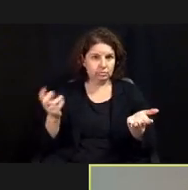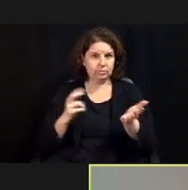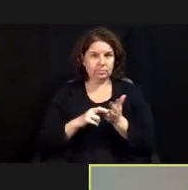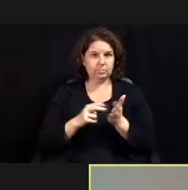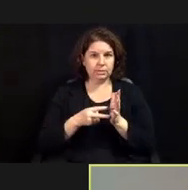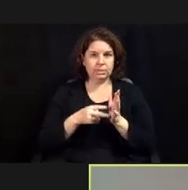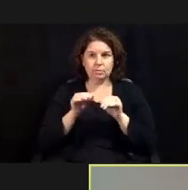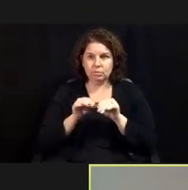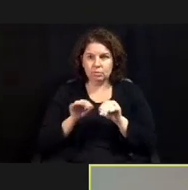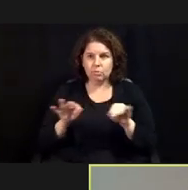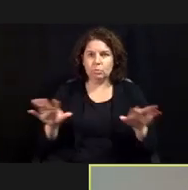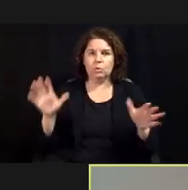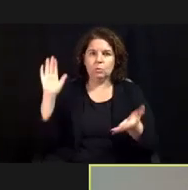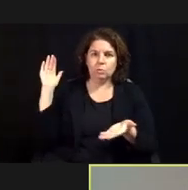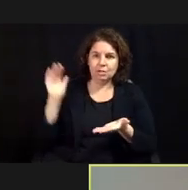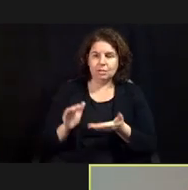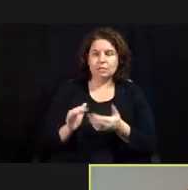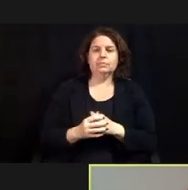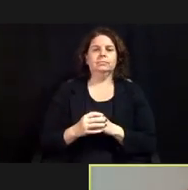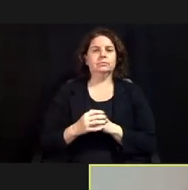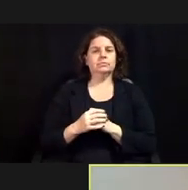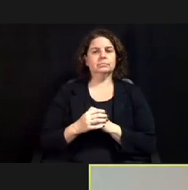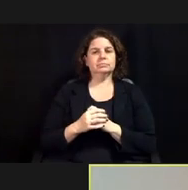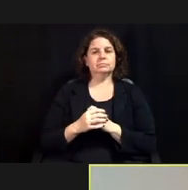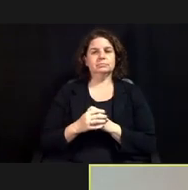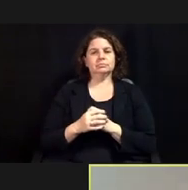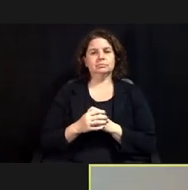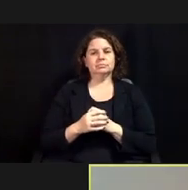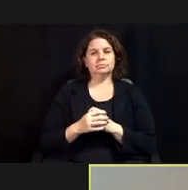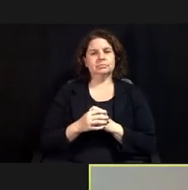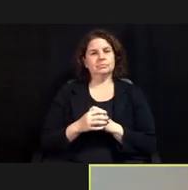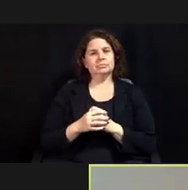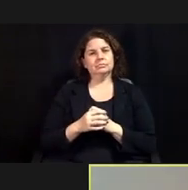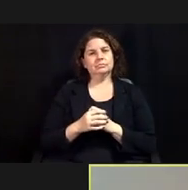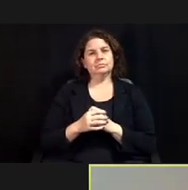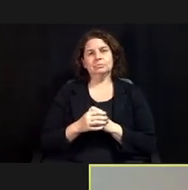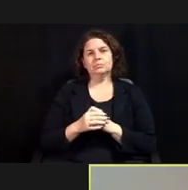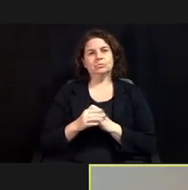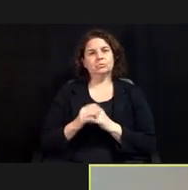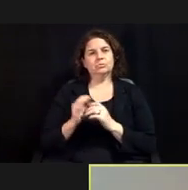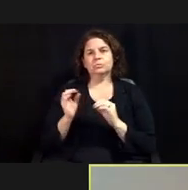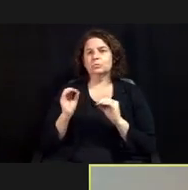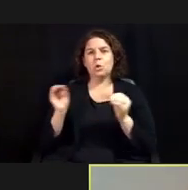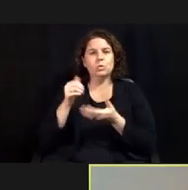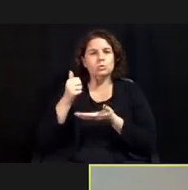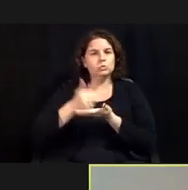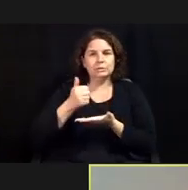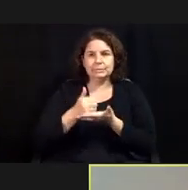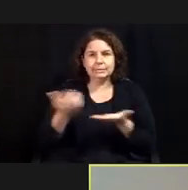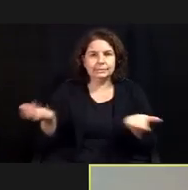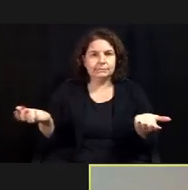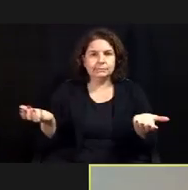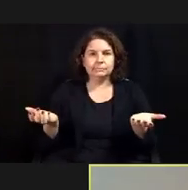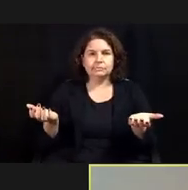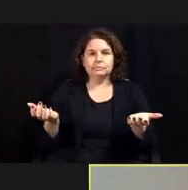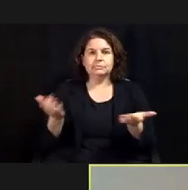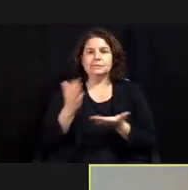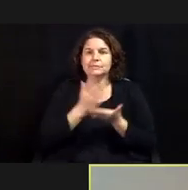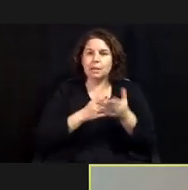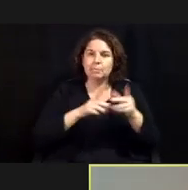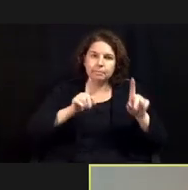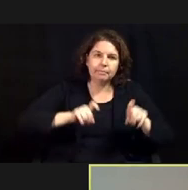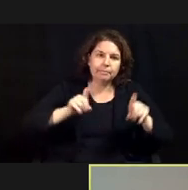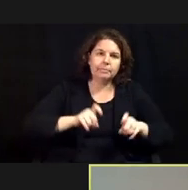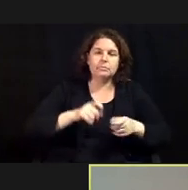not a lot of other ways. There's no real treatment for COVID-19. There's some experimental things that may help a little bit, and